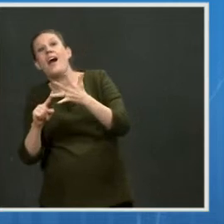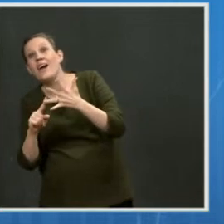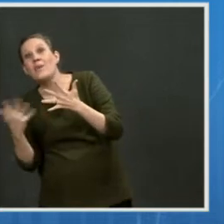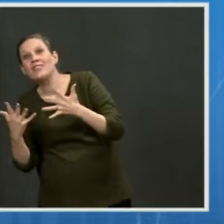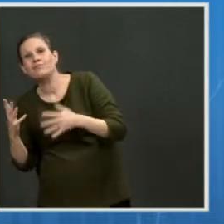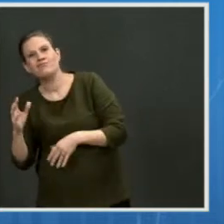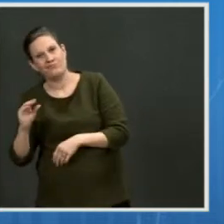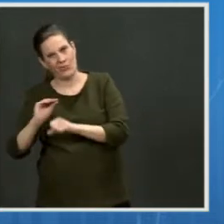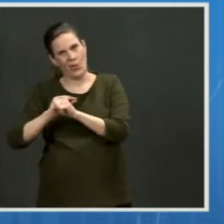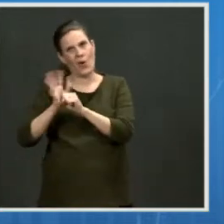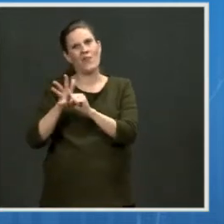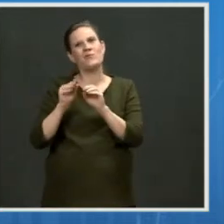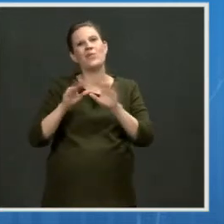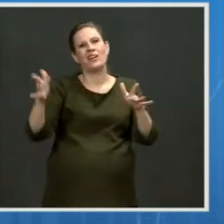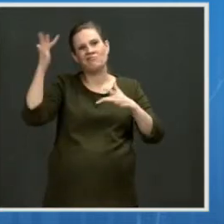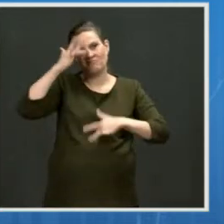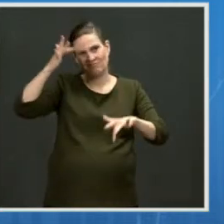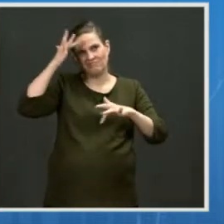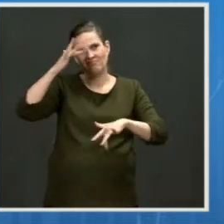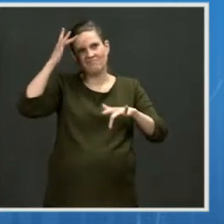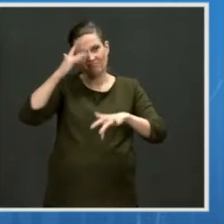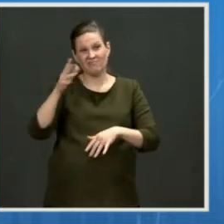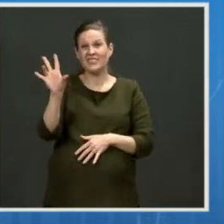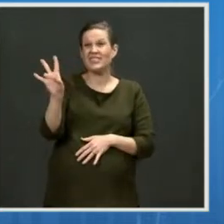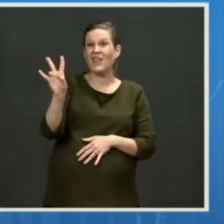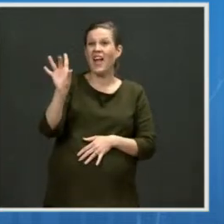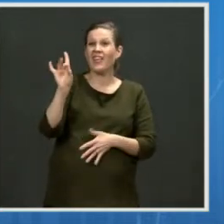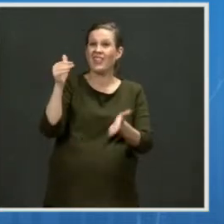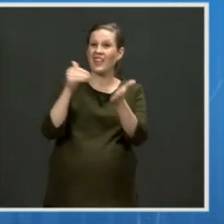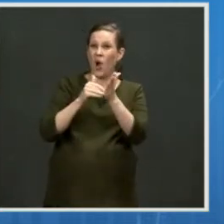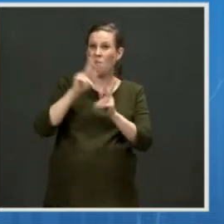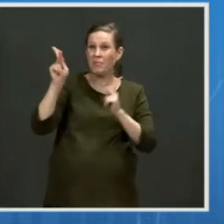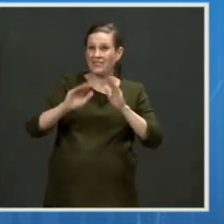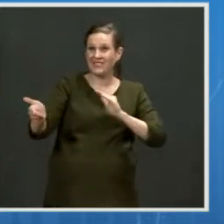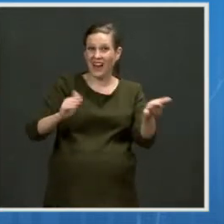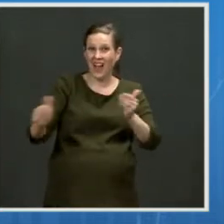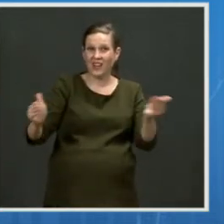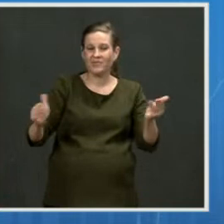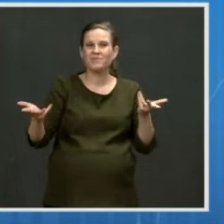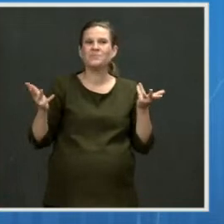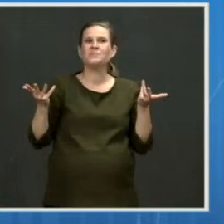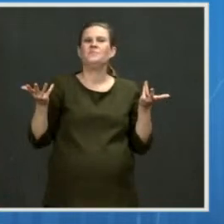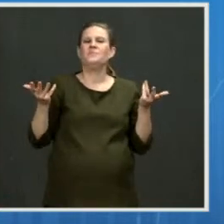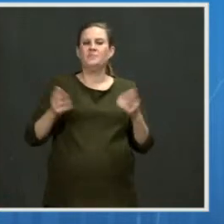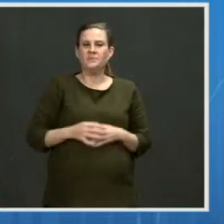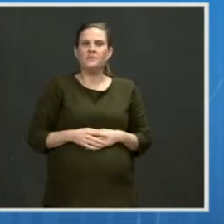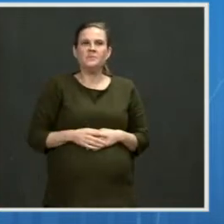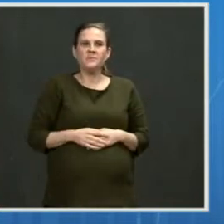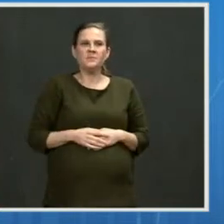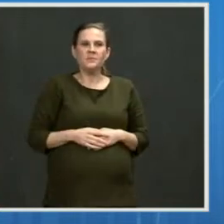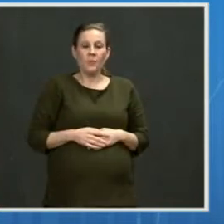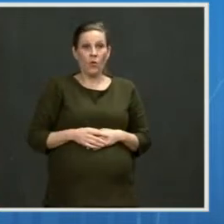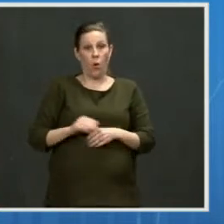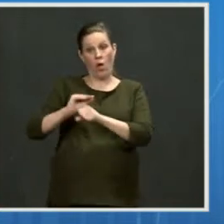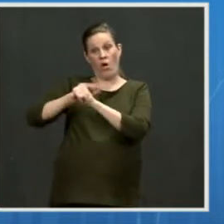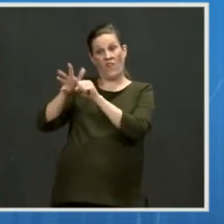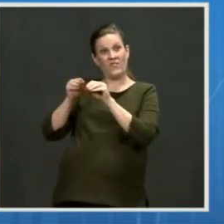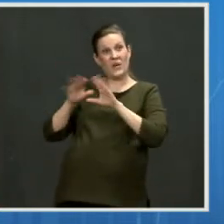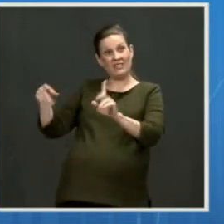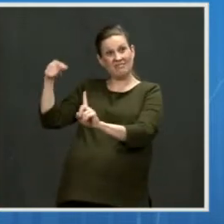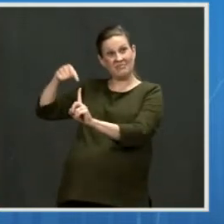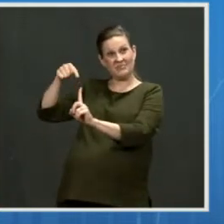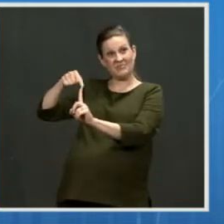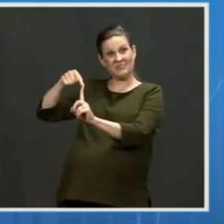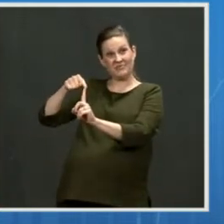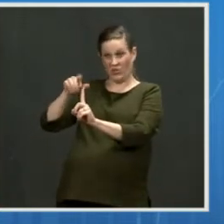roughly 11% of all deaths in the United States in 2020. COVID-19 deaths were highest